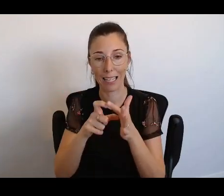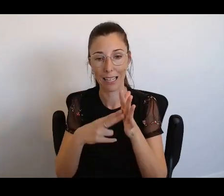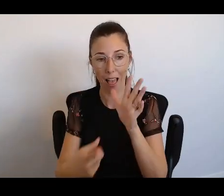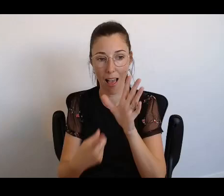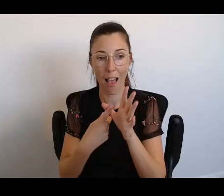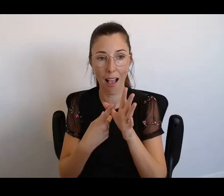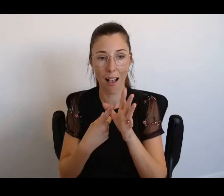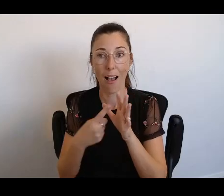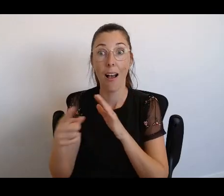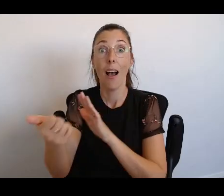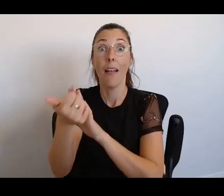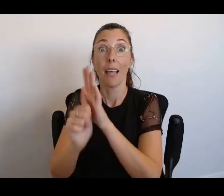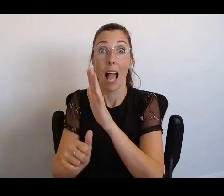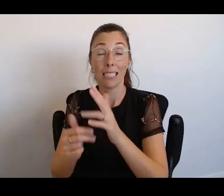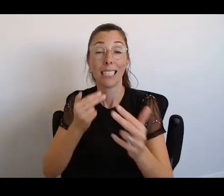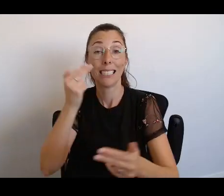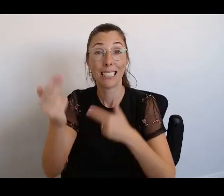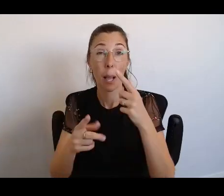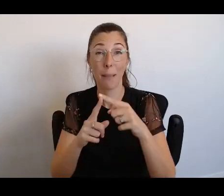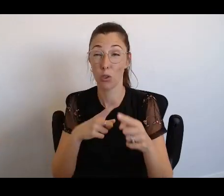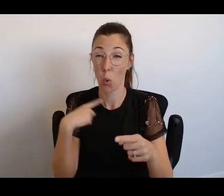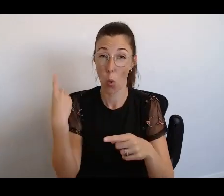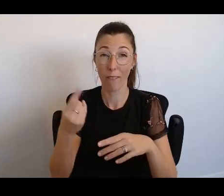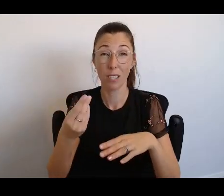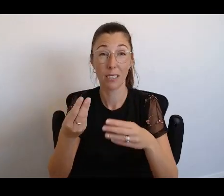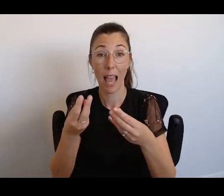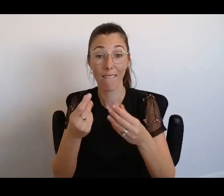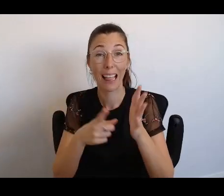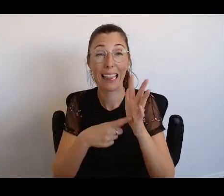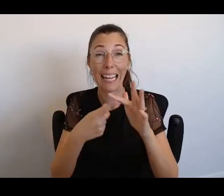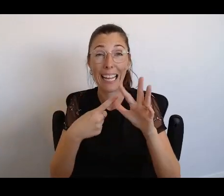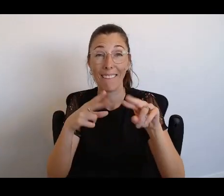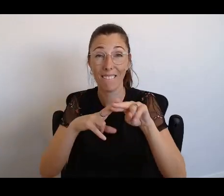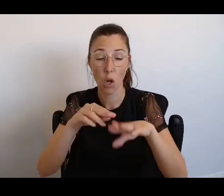well as all of us rubbing leaves against this very special and sacred rock.